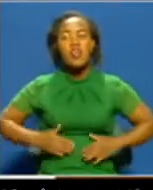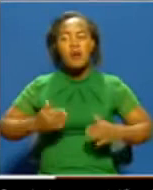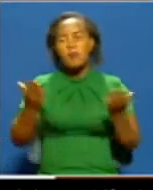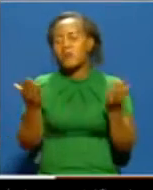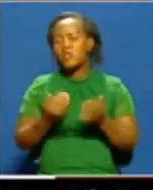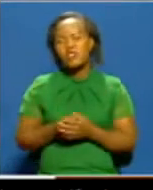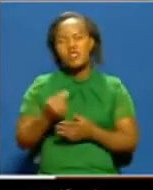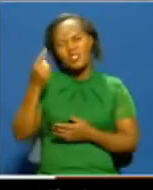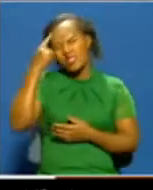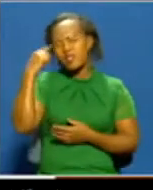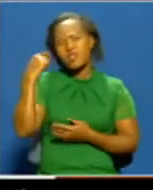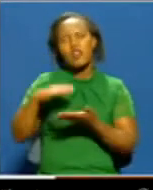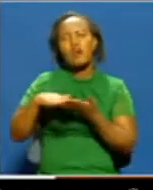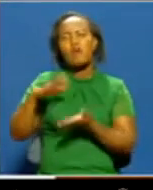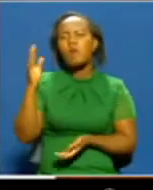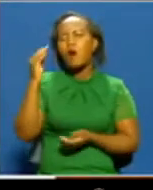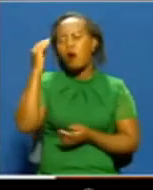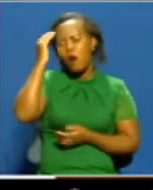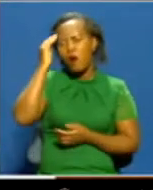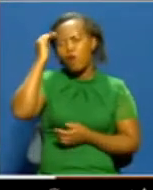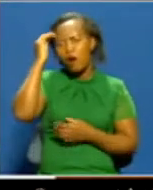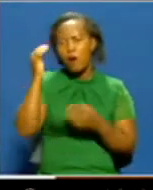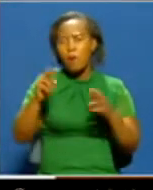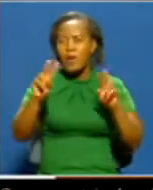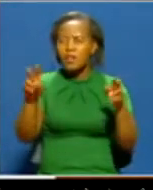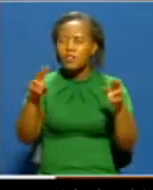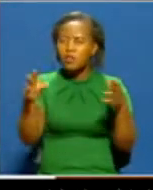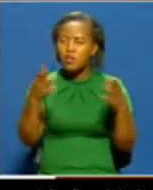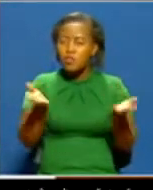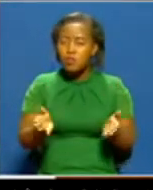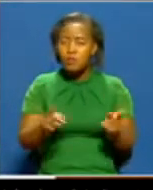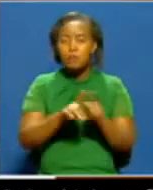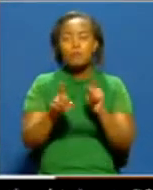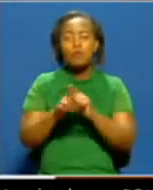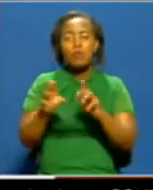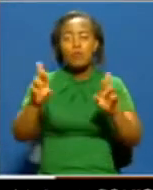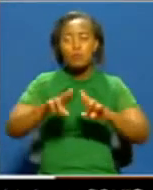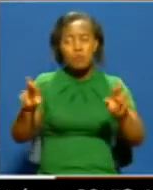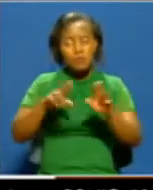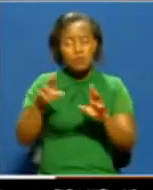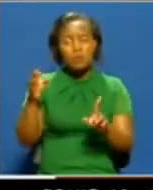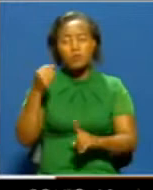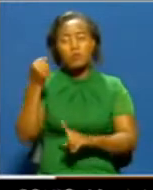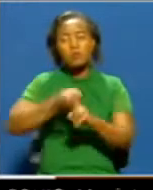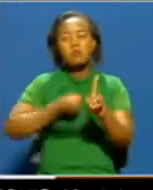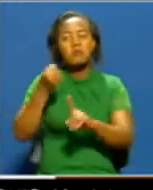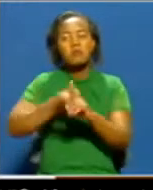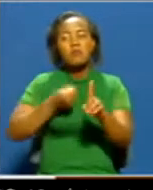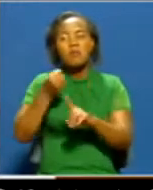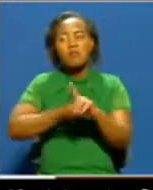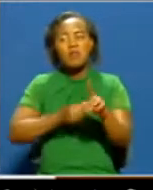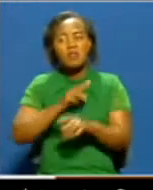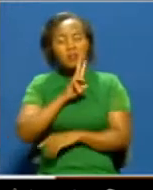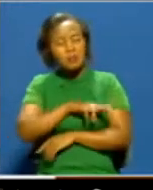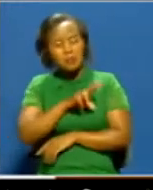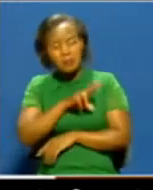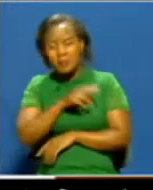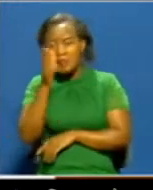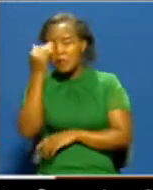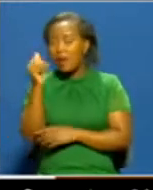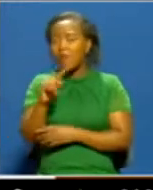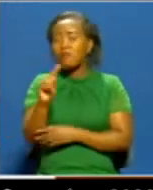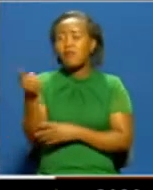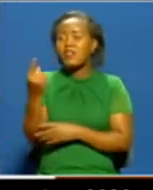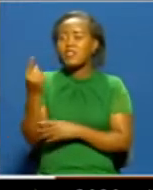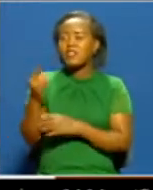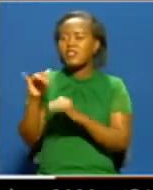It's more of a mental issue. It's a mental issue. And the fact that you're able to fight the stigma, because it's a matter of isolation. So